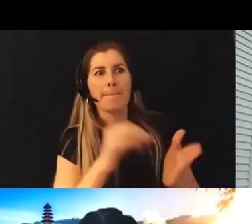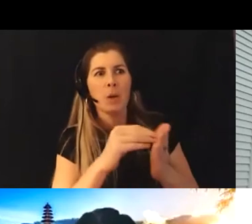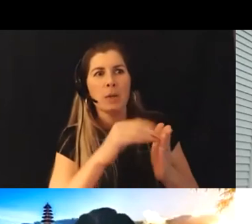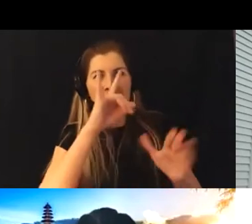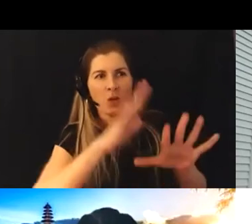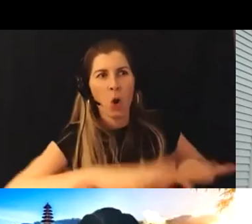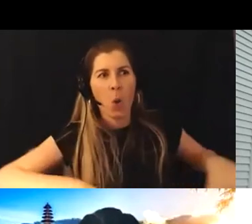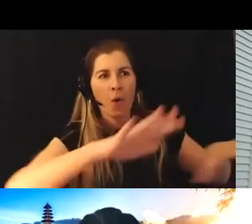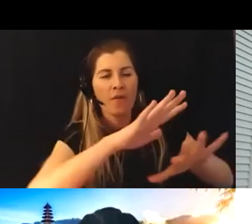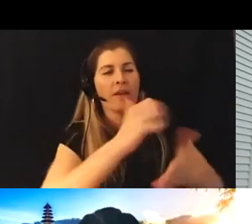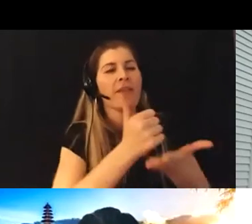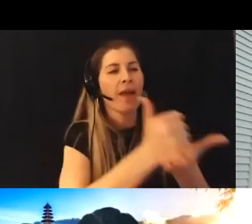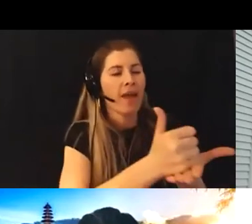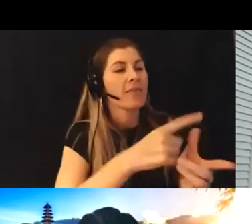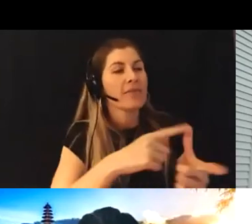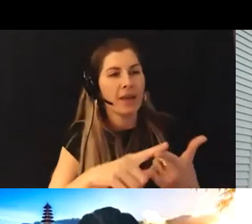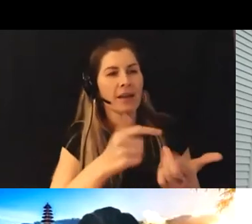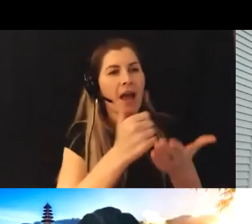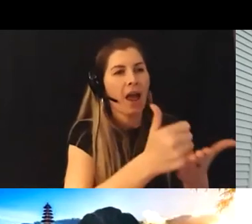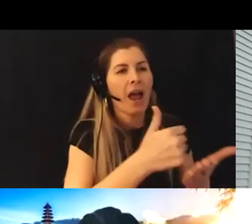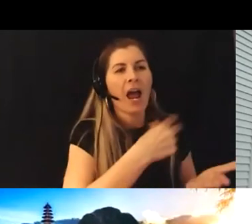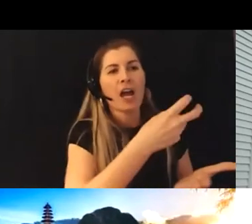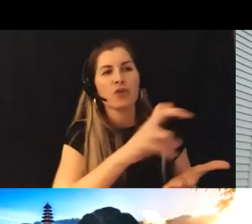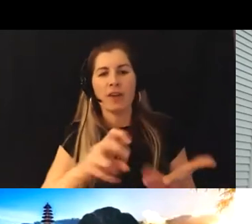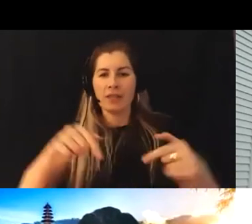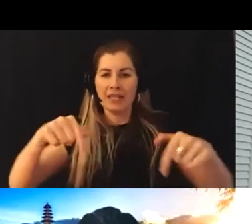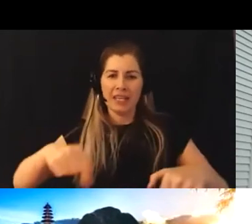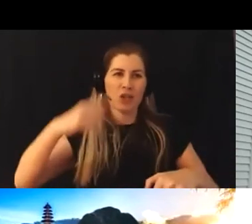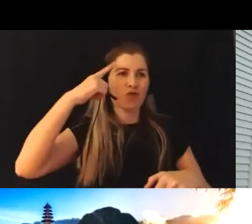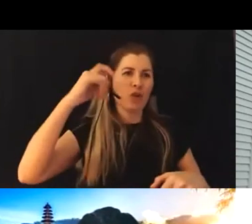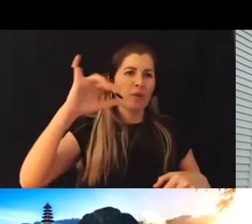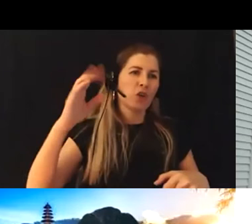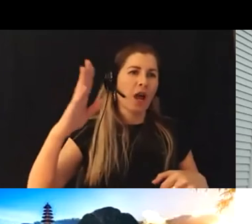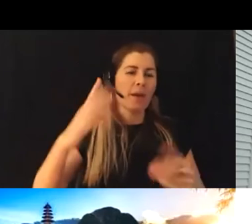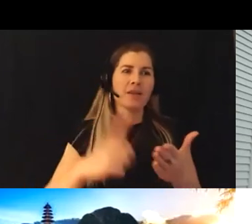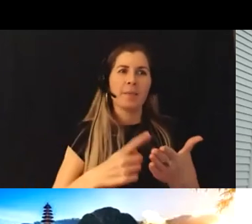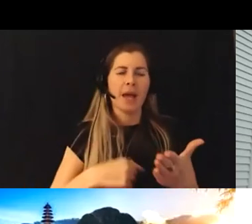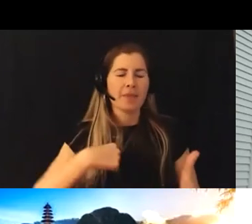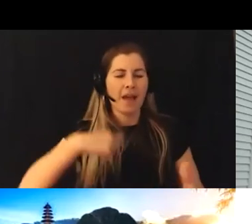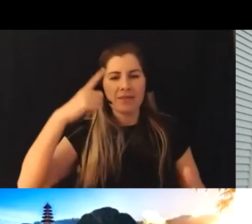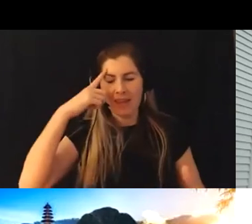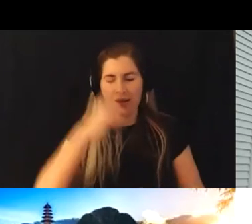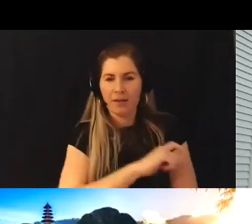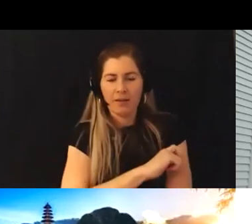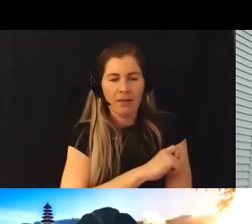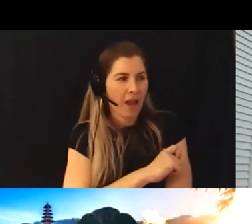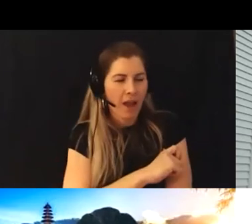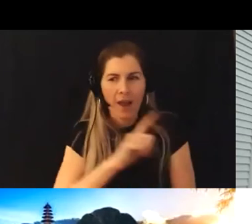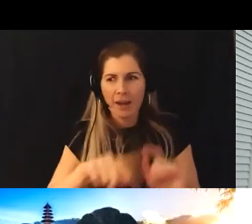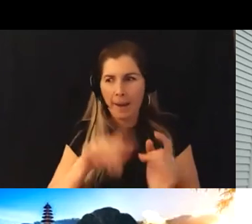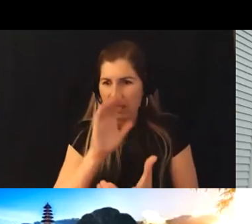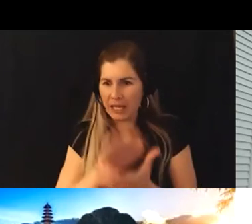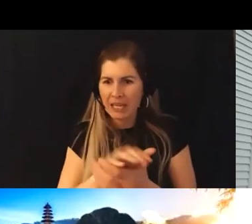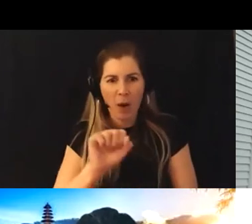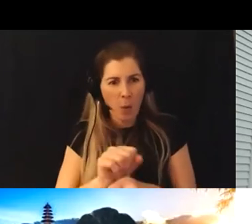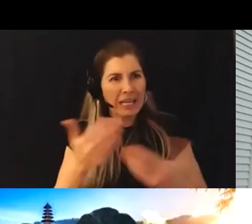then transition to what is really my dream job, where I still pinch myself every day, to the National Endowment for the Arts, where I've